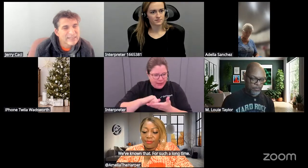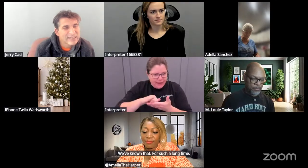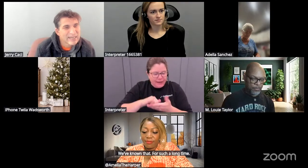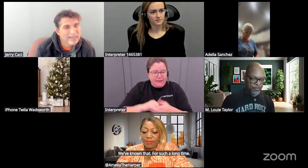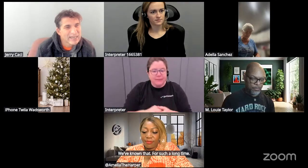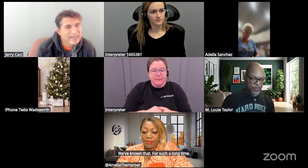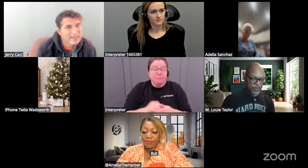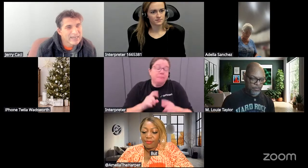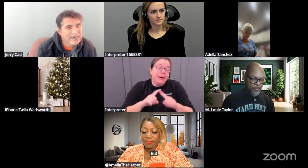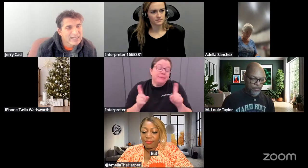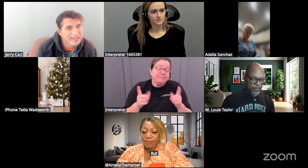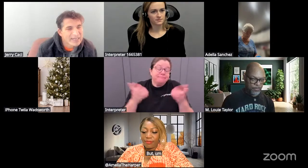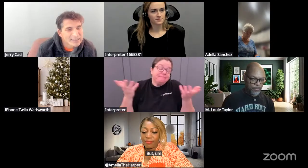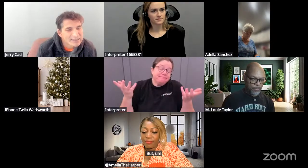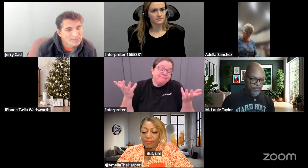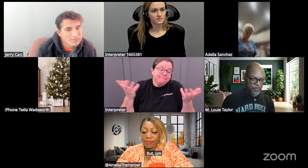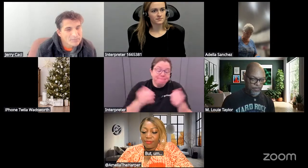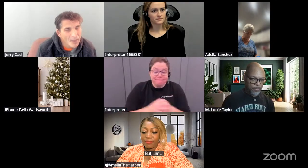But